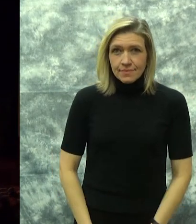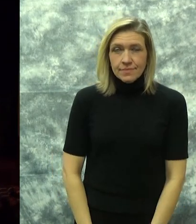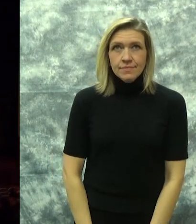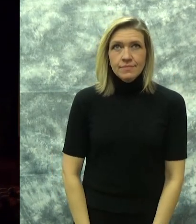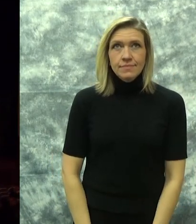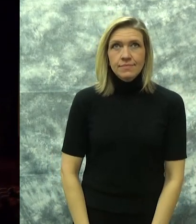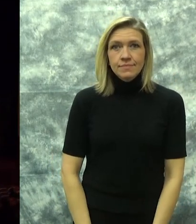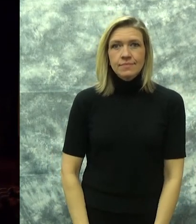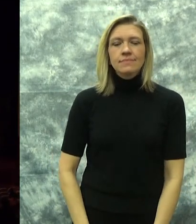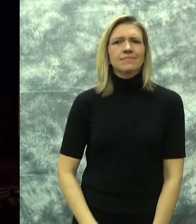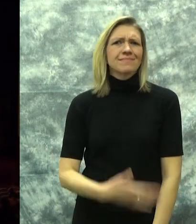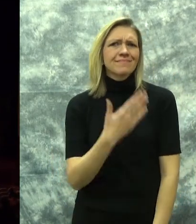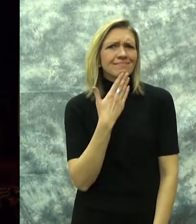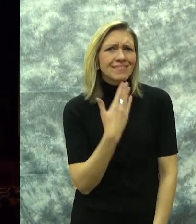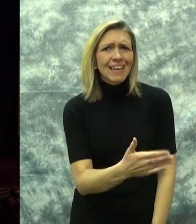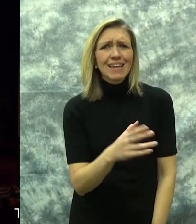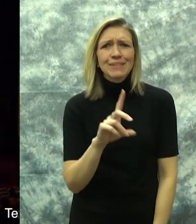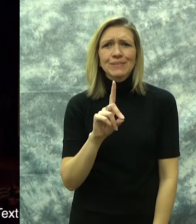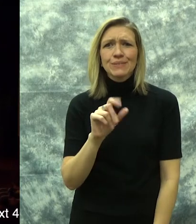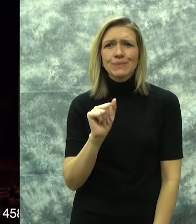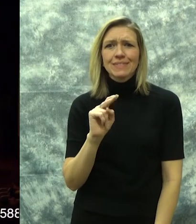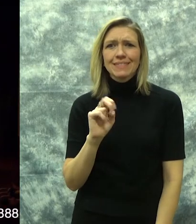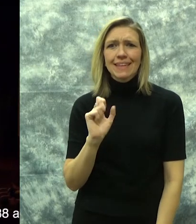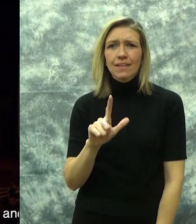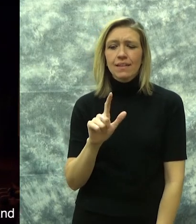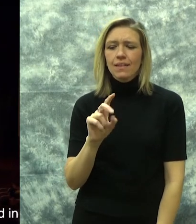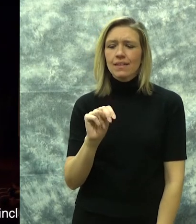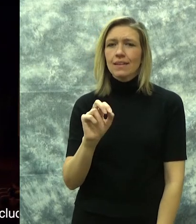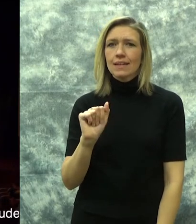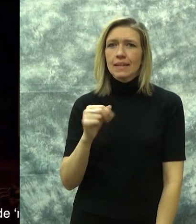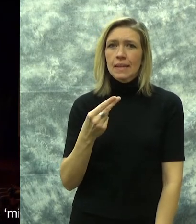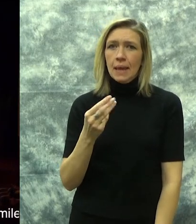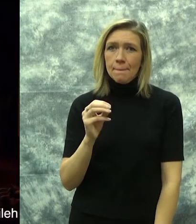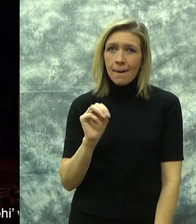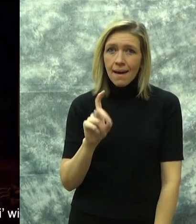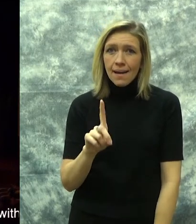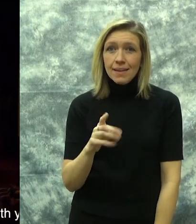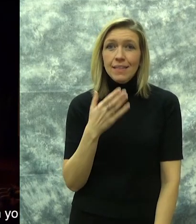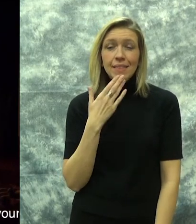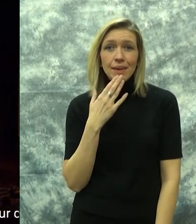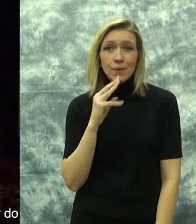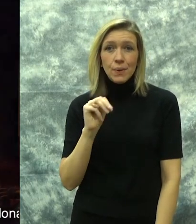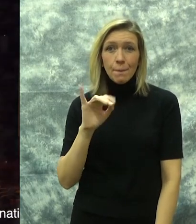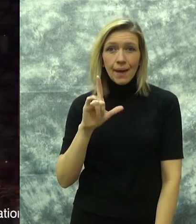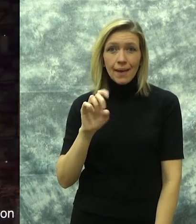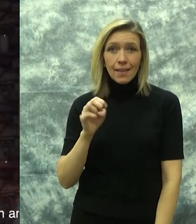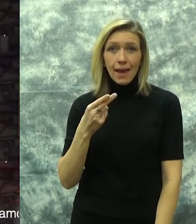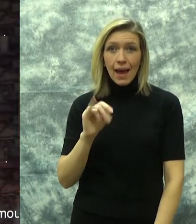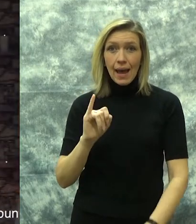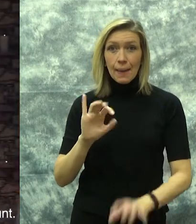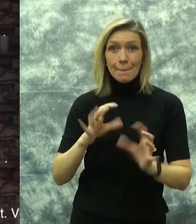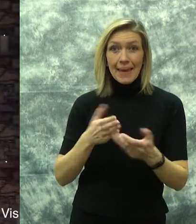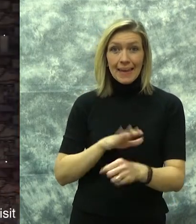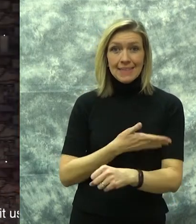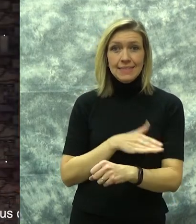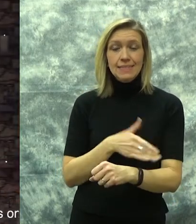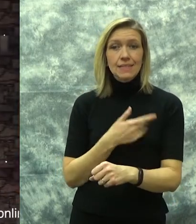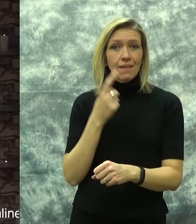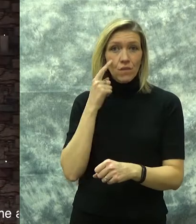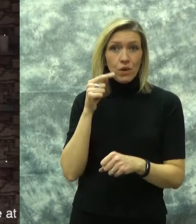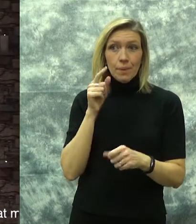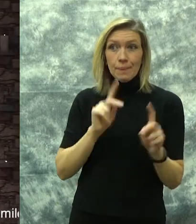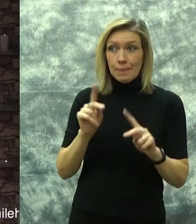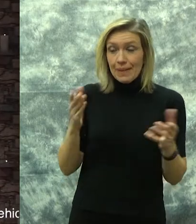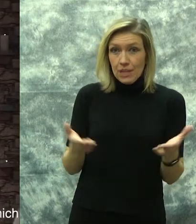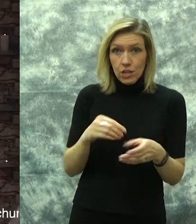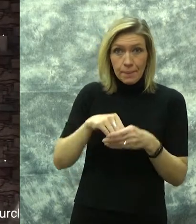Thank you, Daniel Nahmod. Thank you, Mile High Band. For those here in the sanctuary, Daniel will be in the lobby. He's got